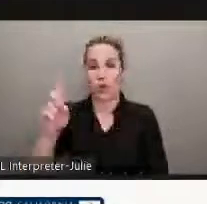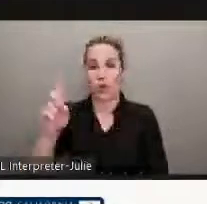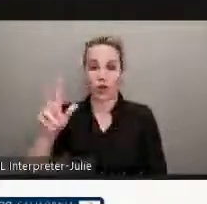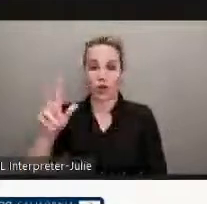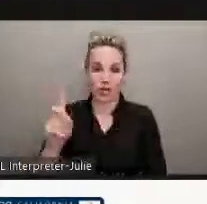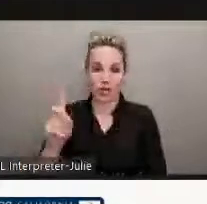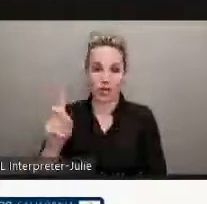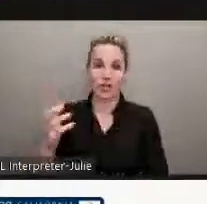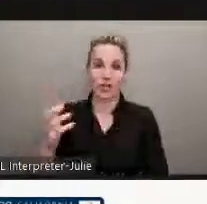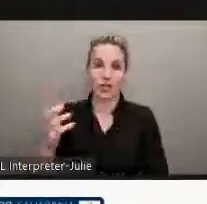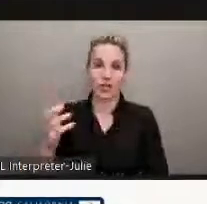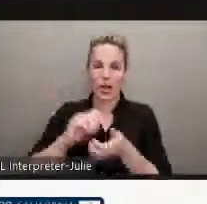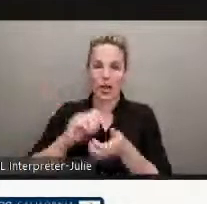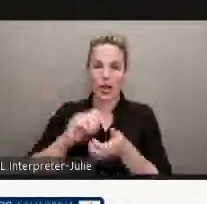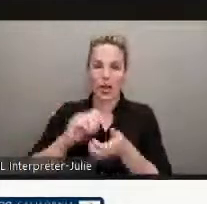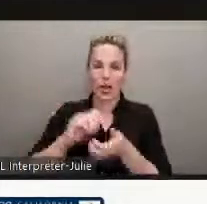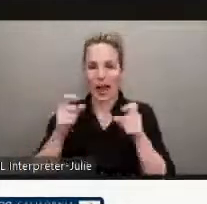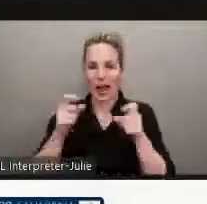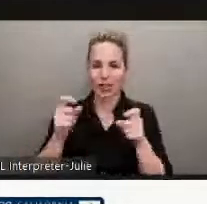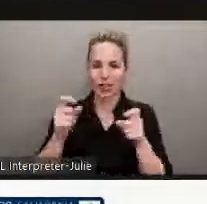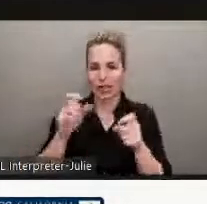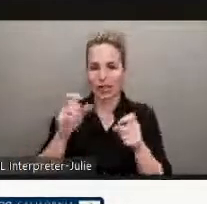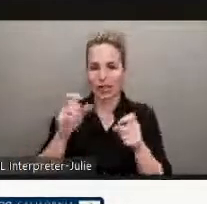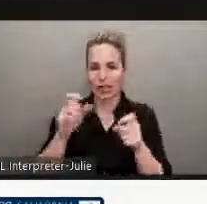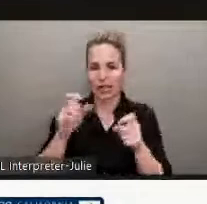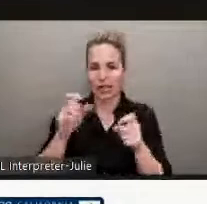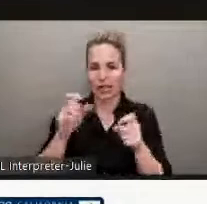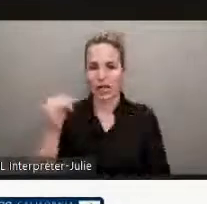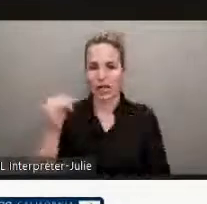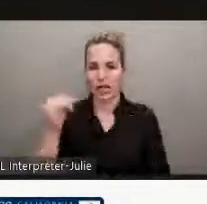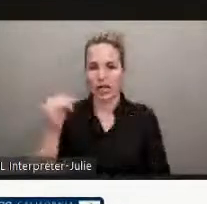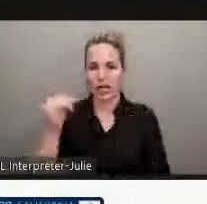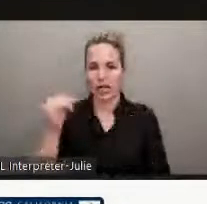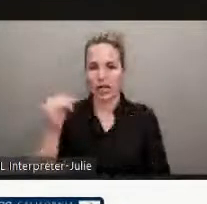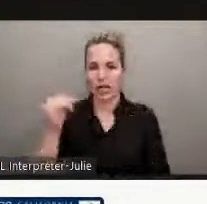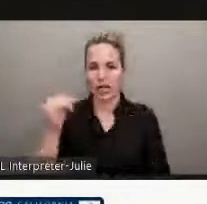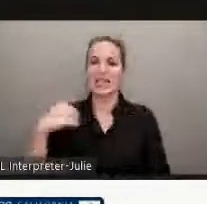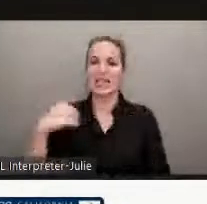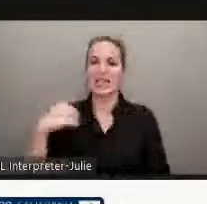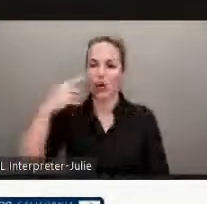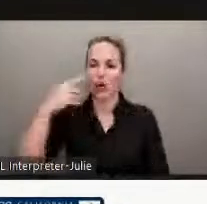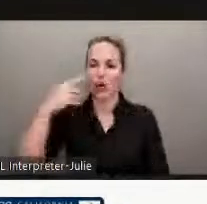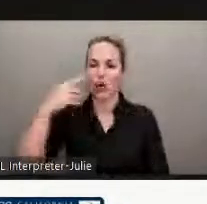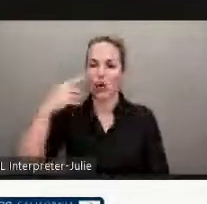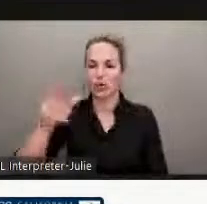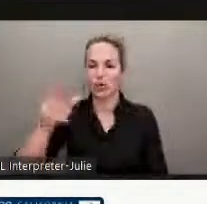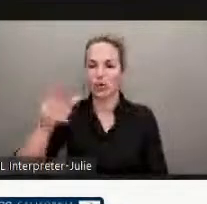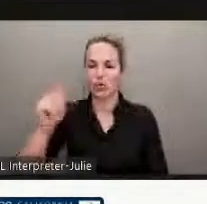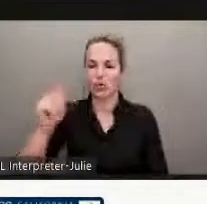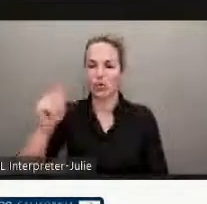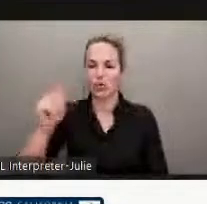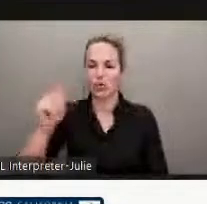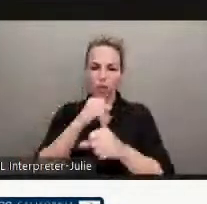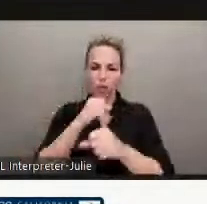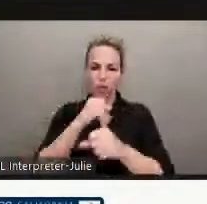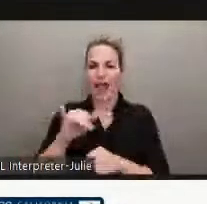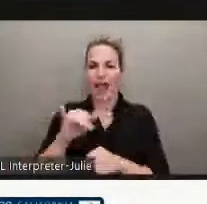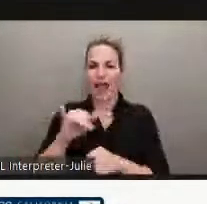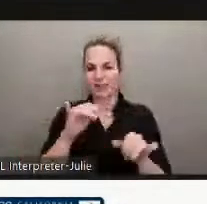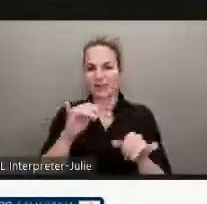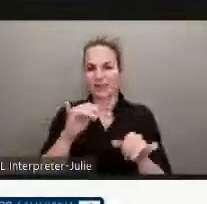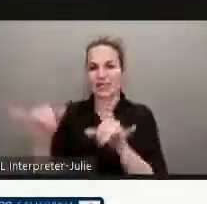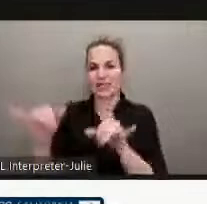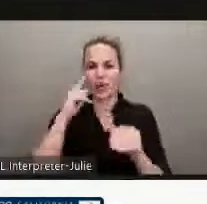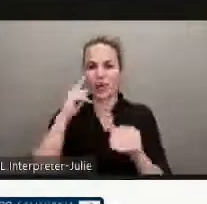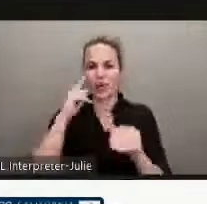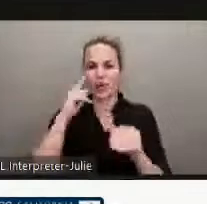Management Committee, JLMC convened to develop recommendations single reimbursement rate structure that addresses quality standards for equity and